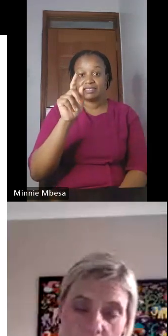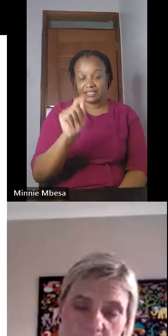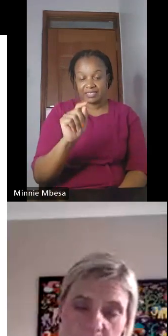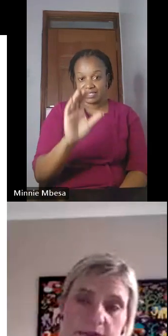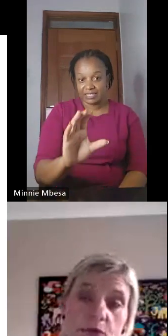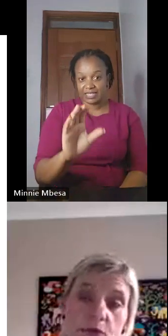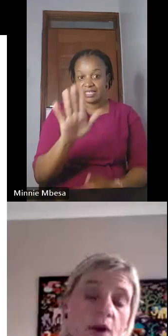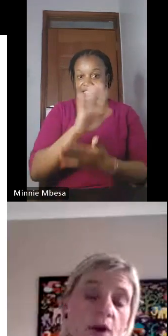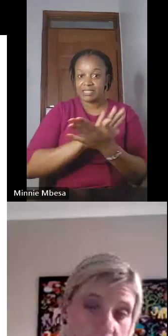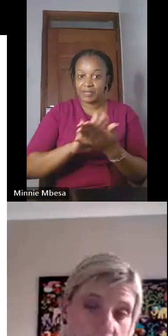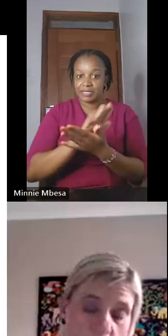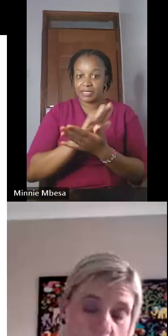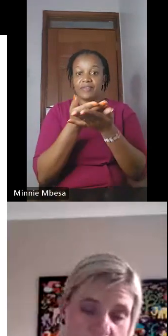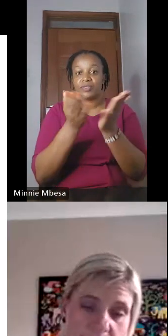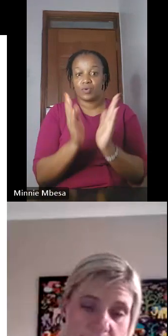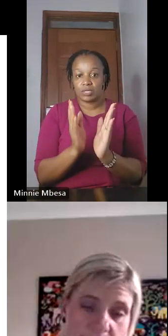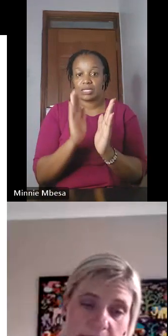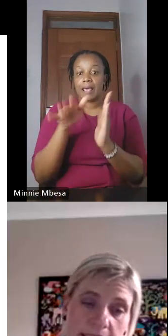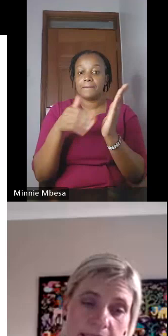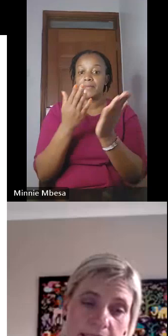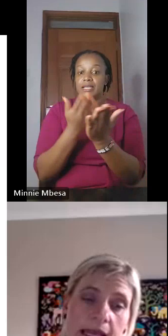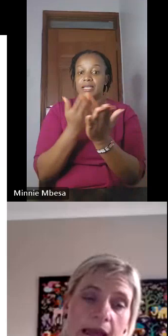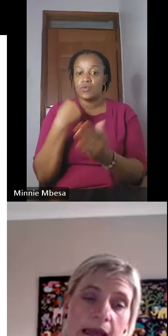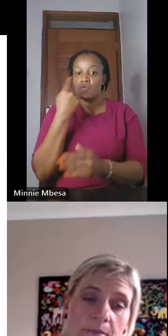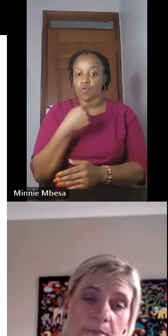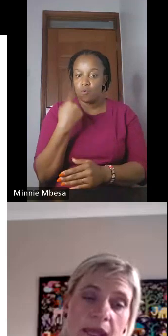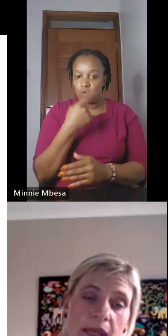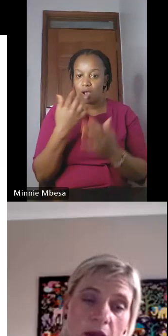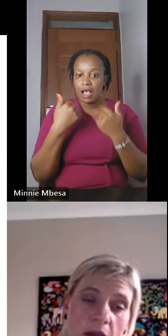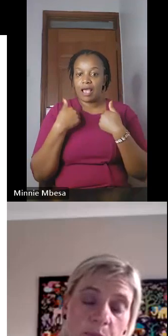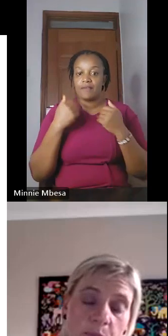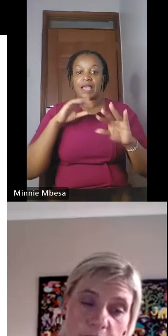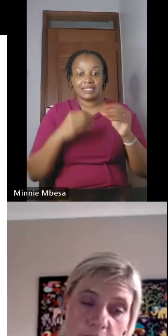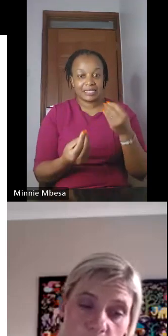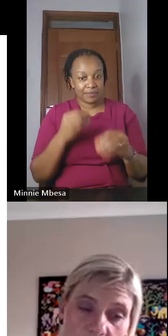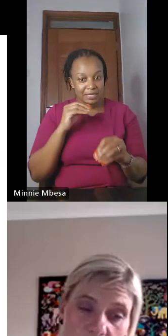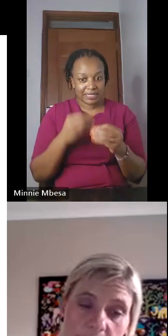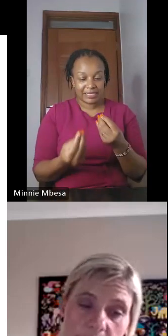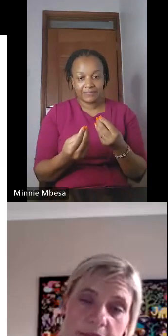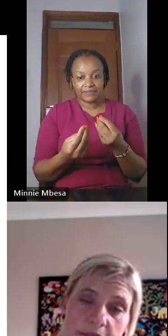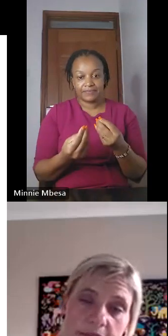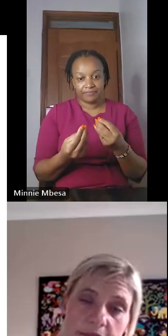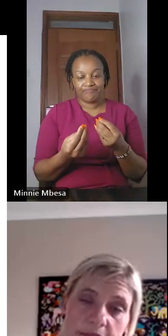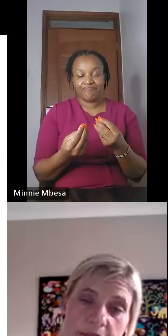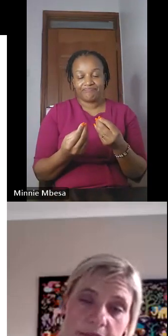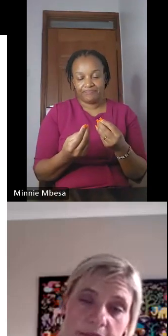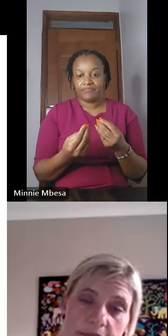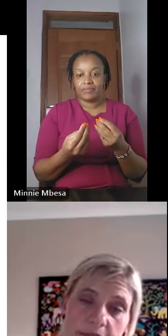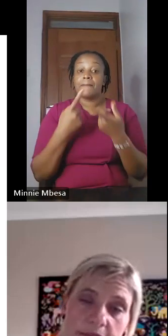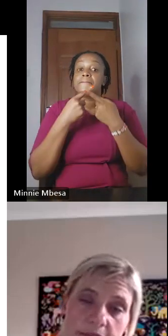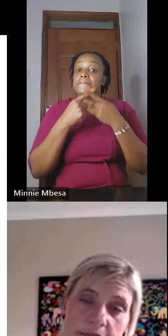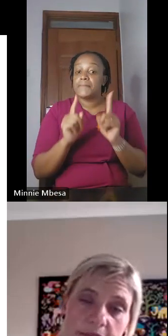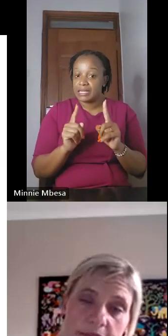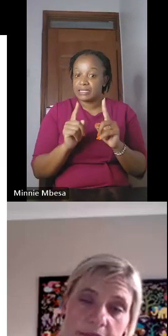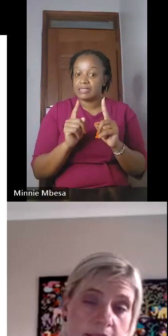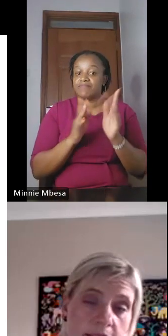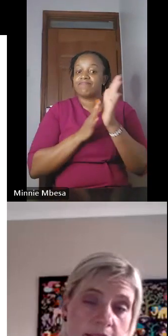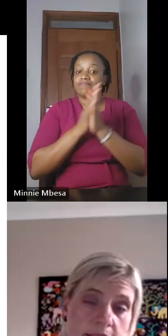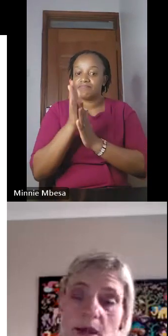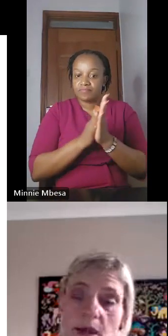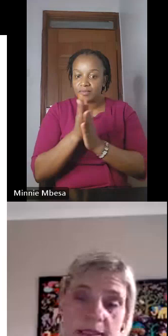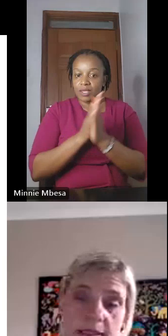of applicants who are living with a disability, but who would like to apply for a master's